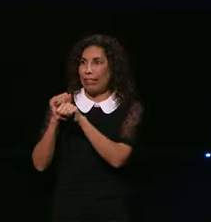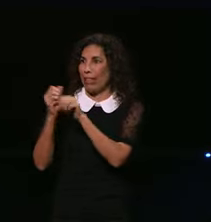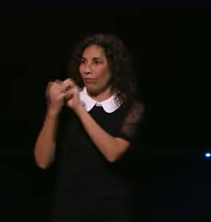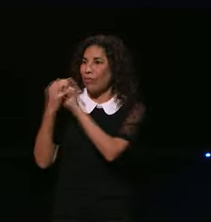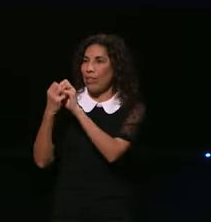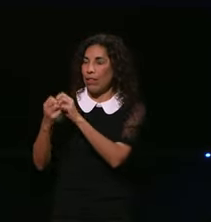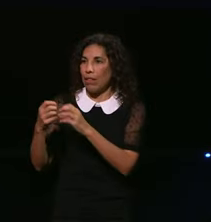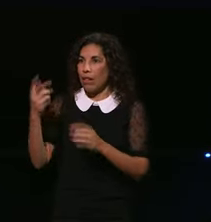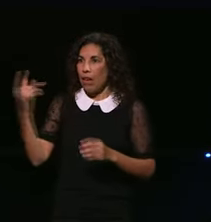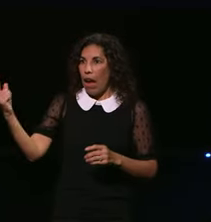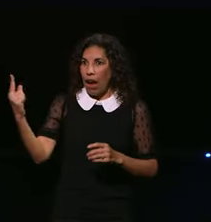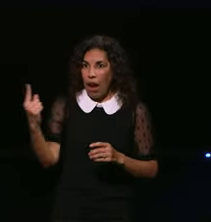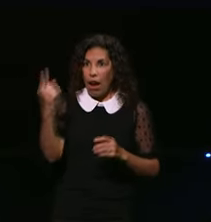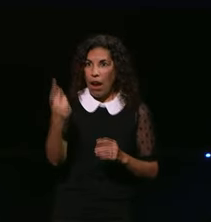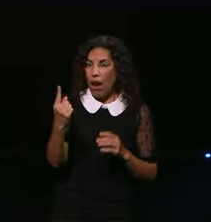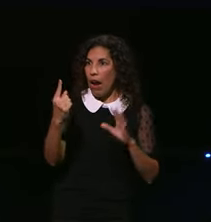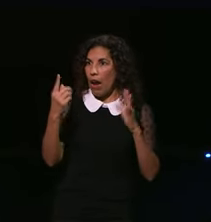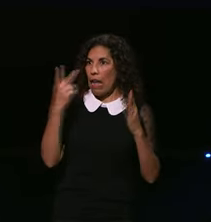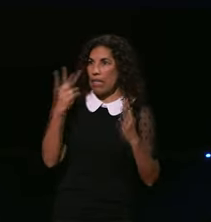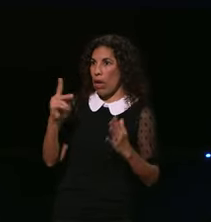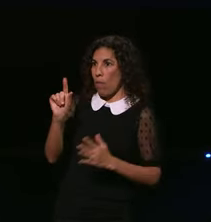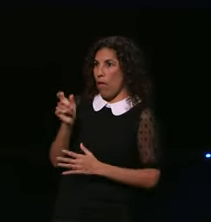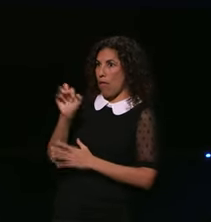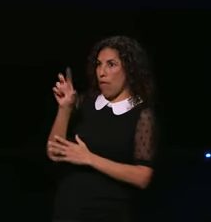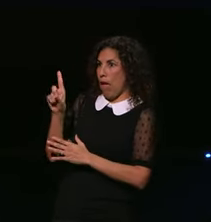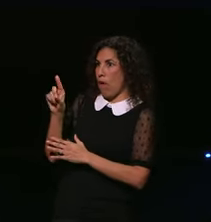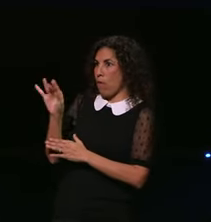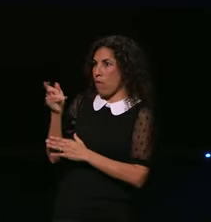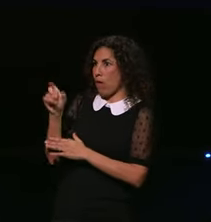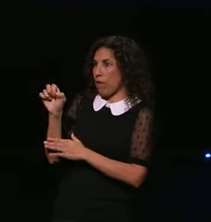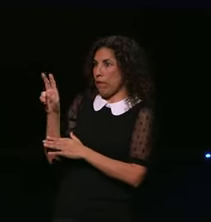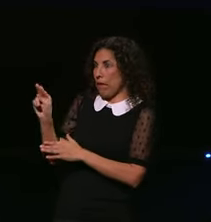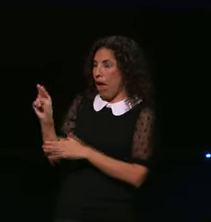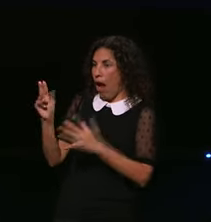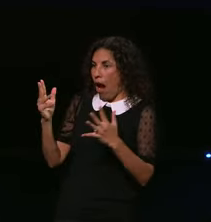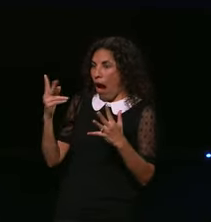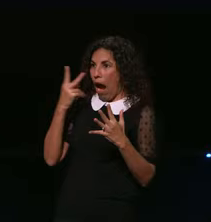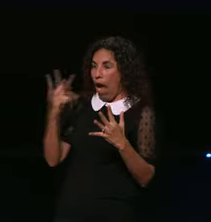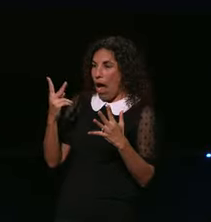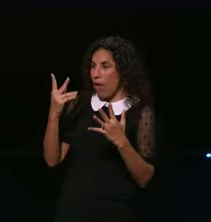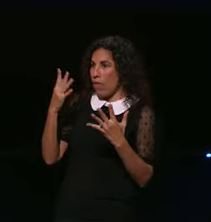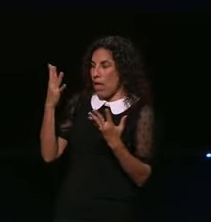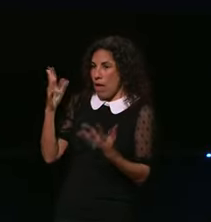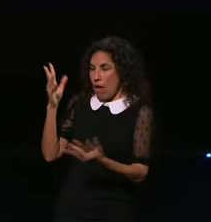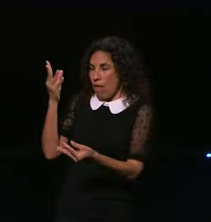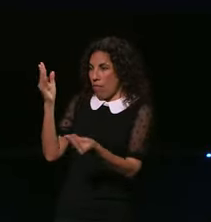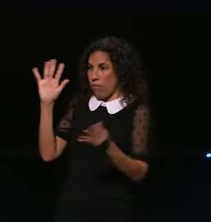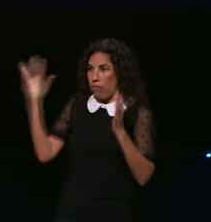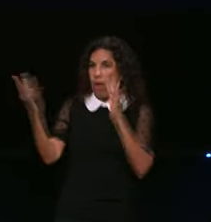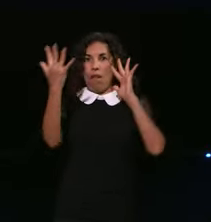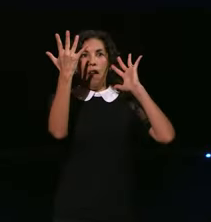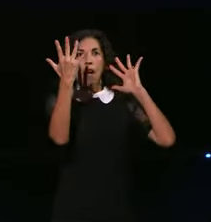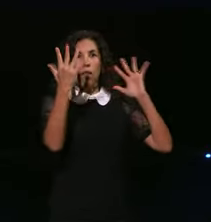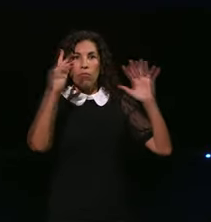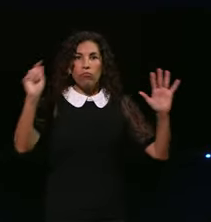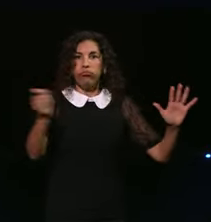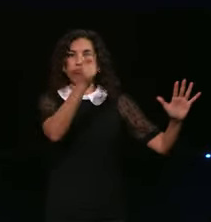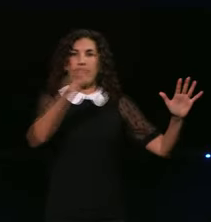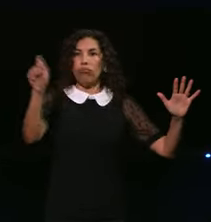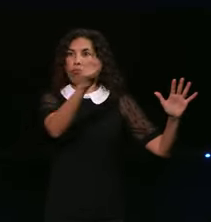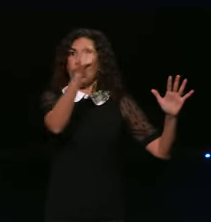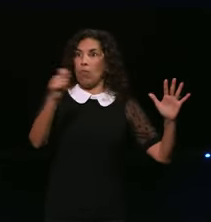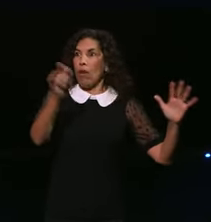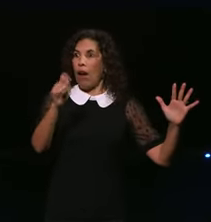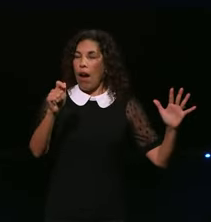I look at him like Leonard Bernstein at this point, and you see him actually. I felt like I was seeing Leonard Bernstein conduct and